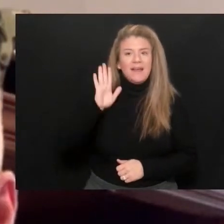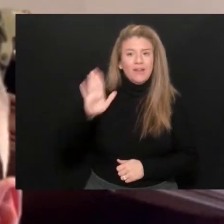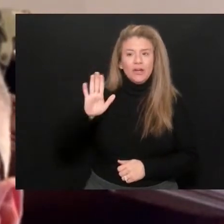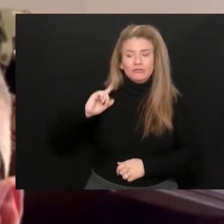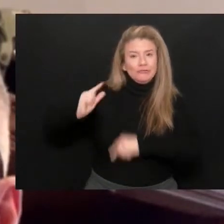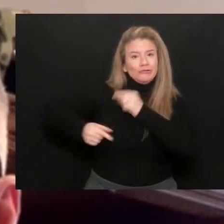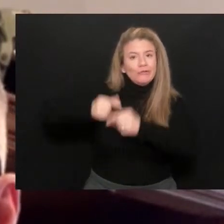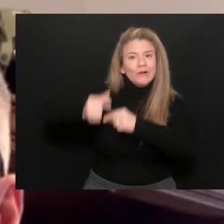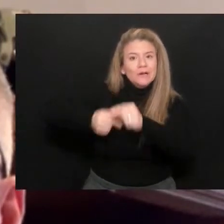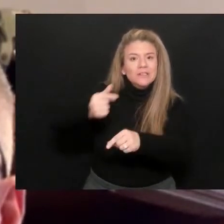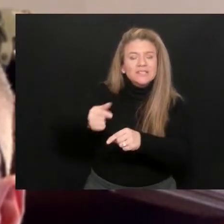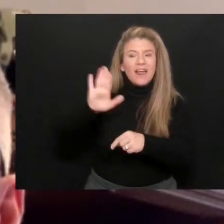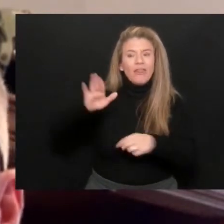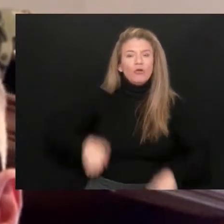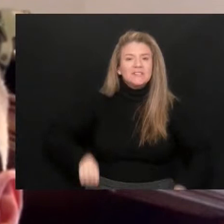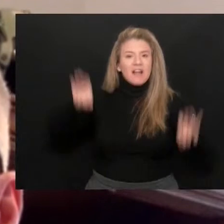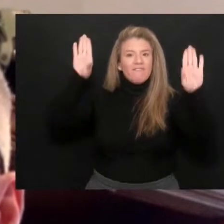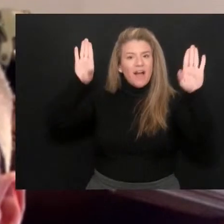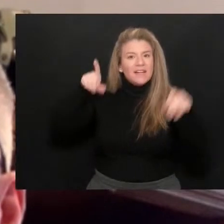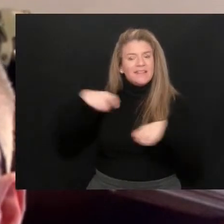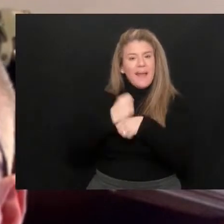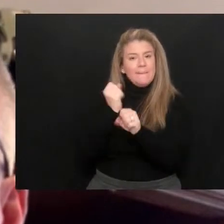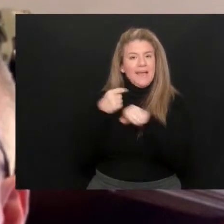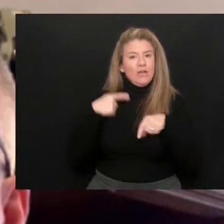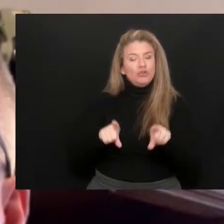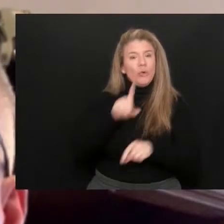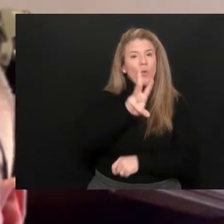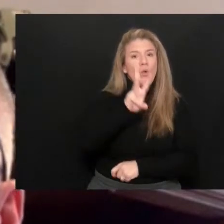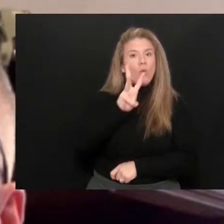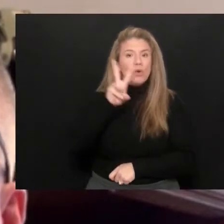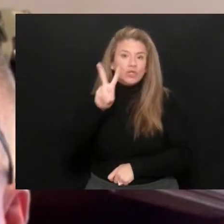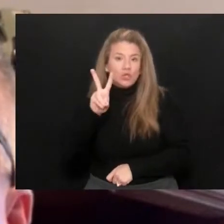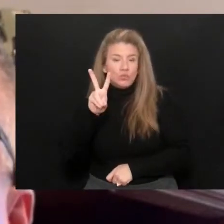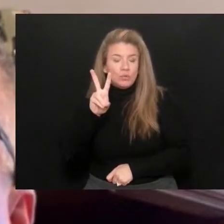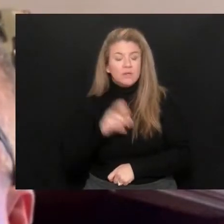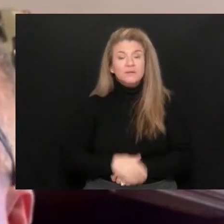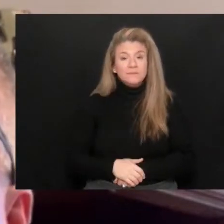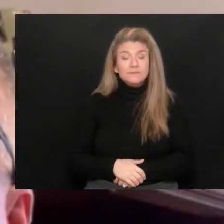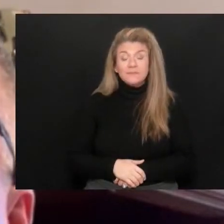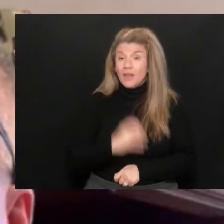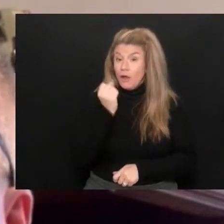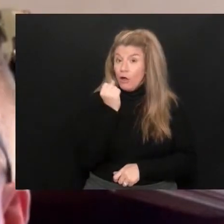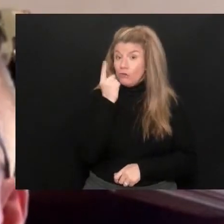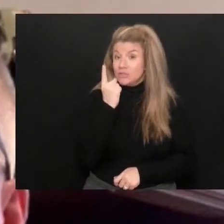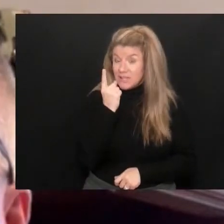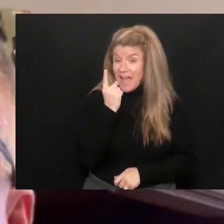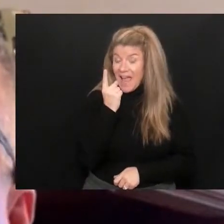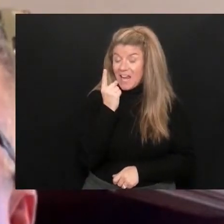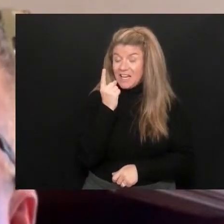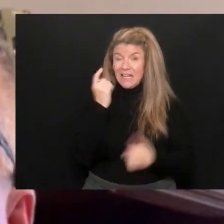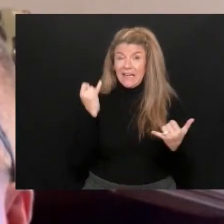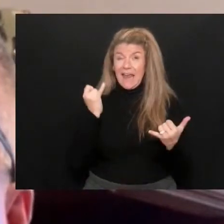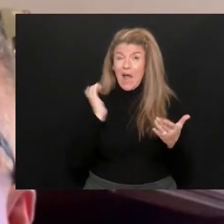generation and the sacrifices they made during World War II. Understand that over